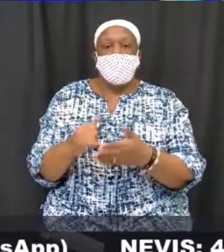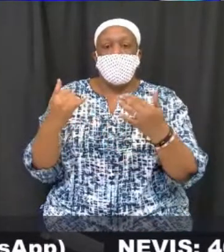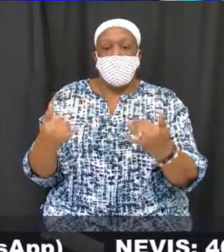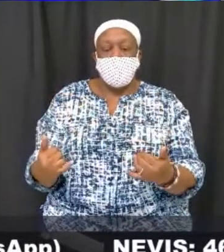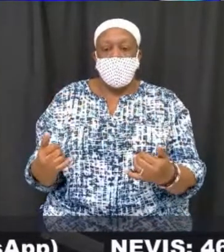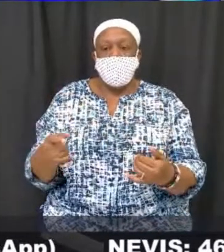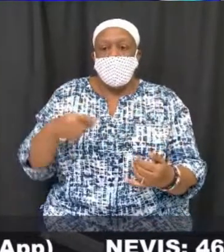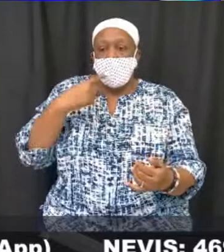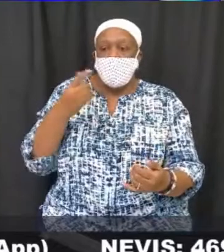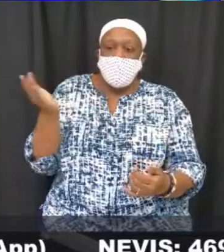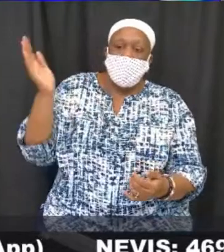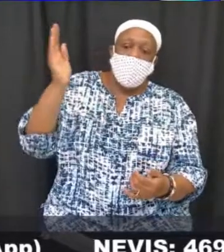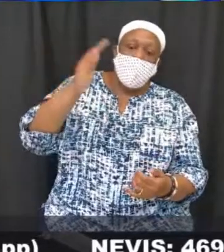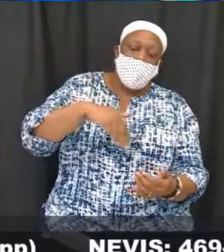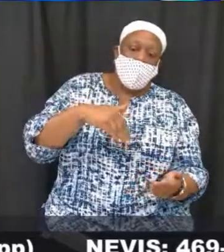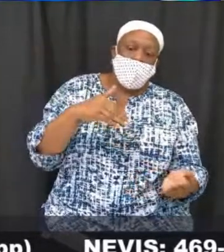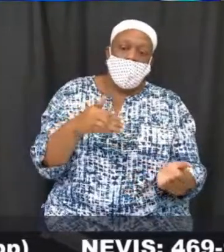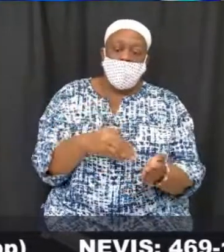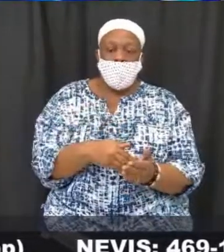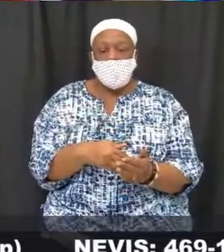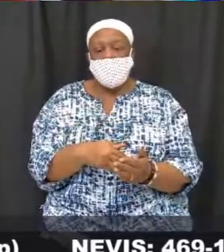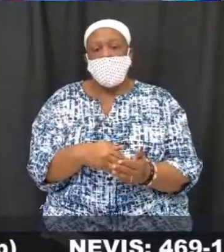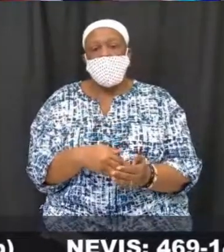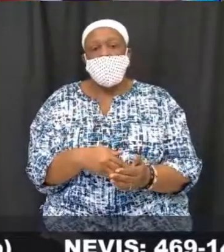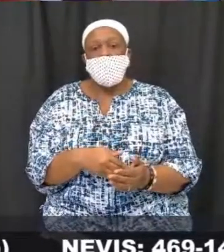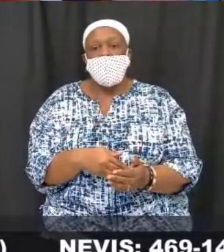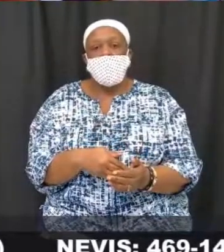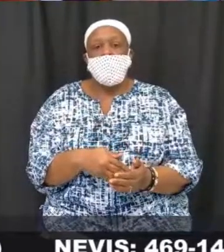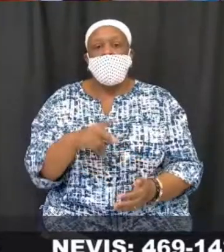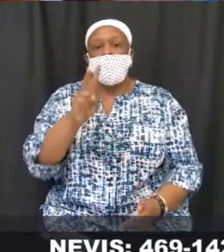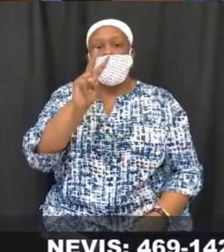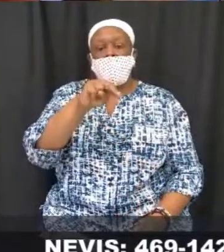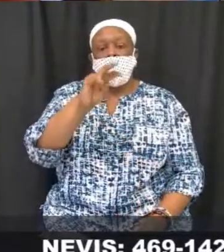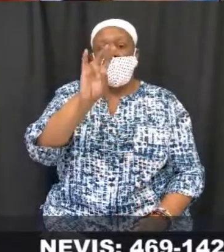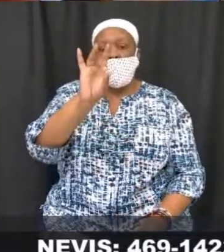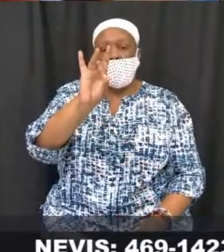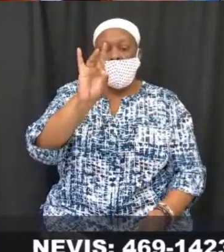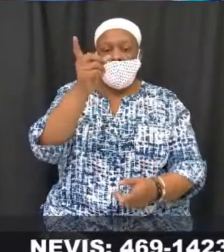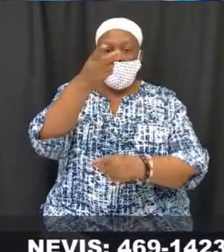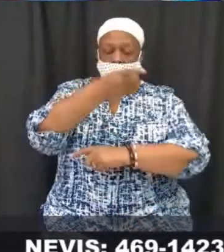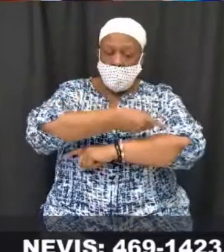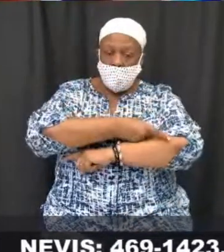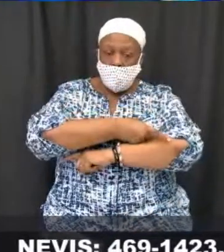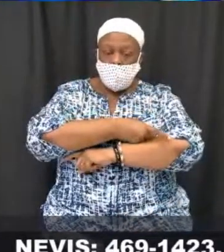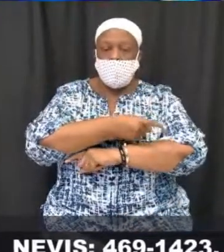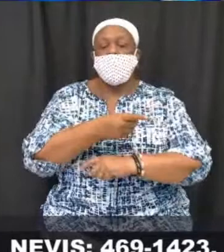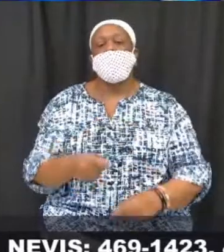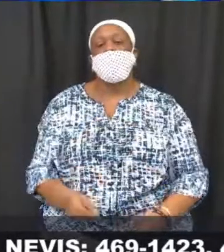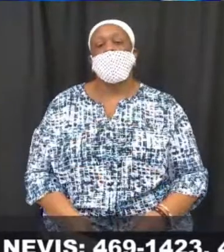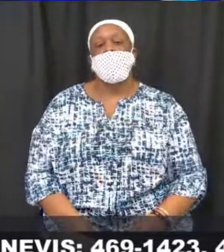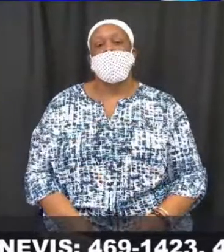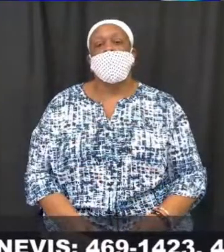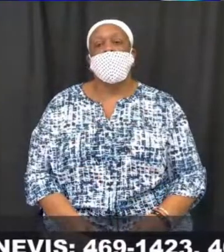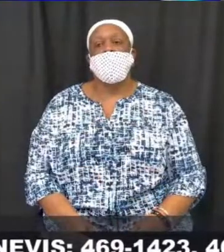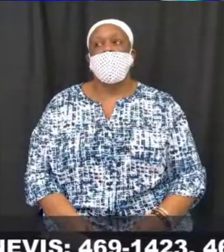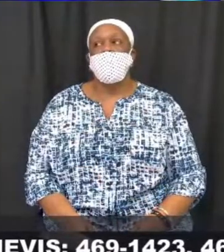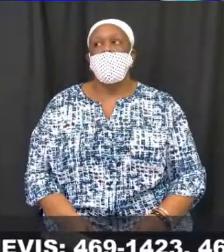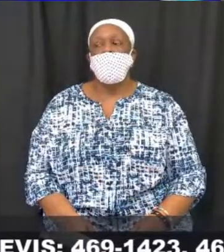minimum interval is actually 28 days. The dosing interval recommended by the manufacturer